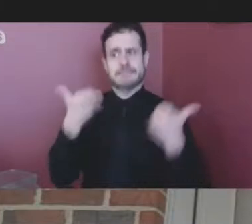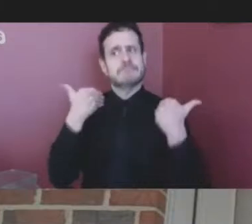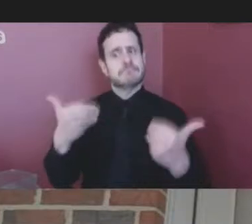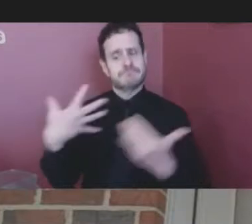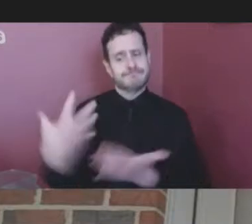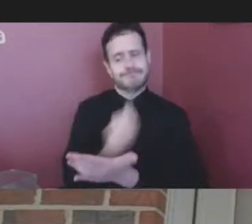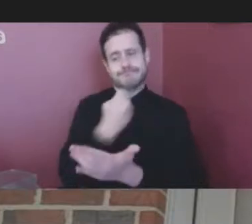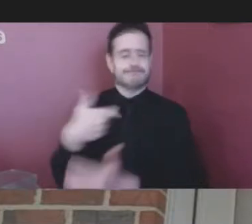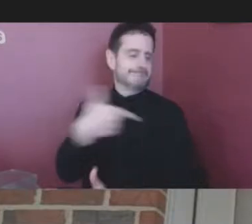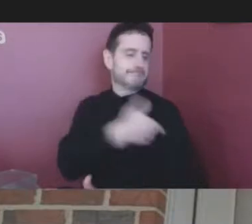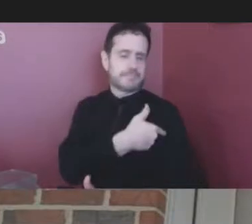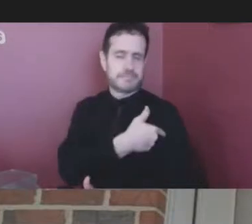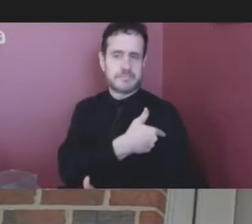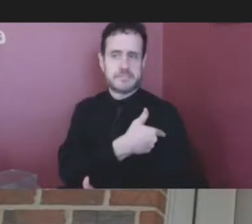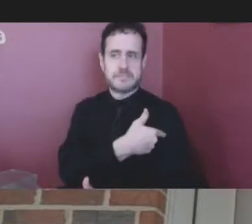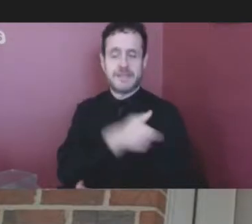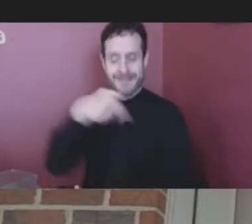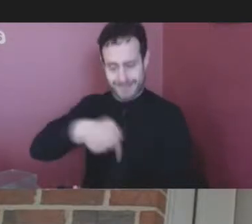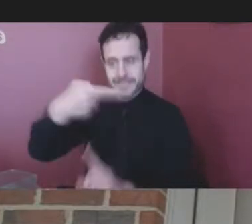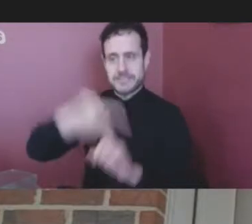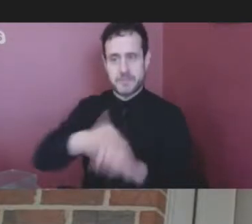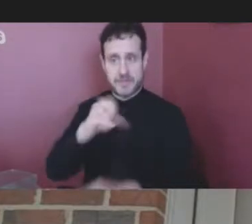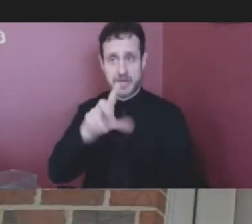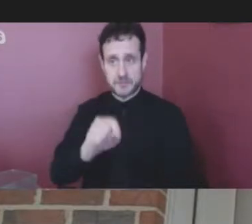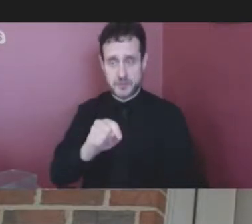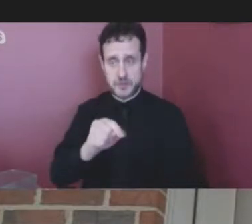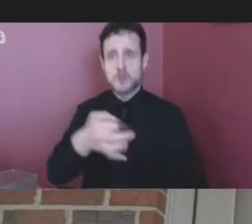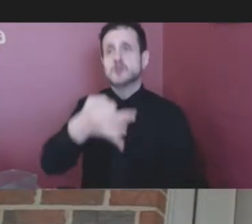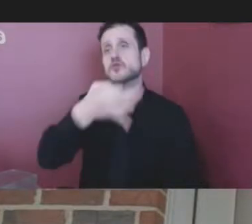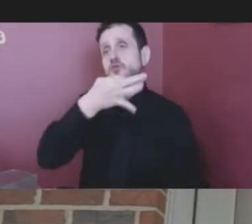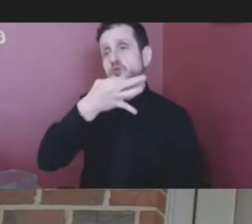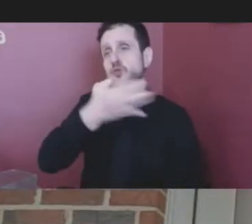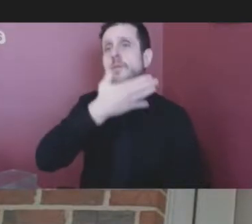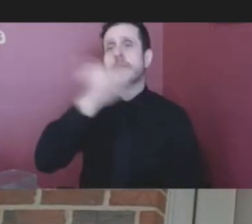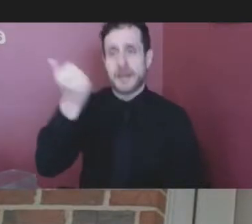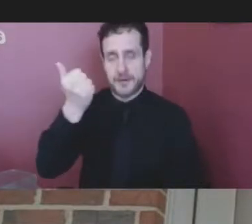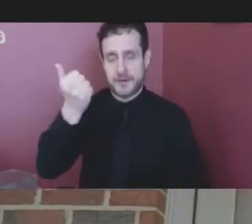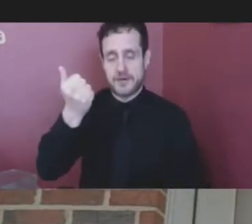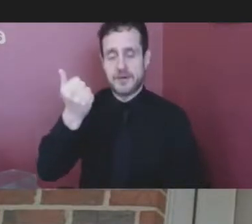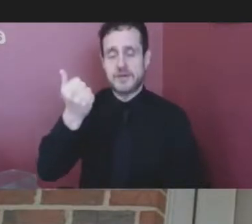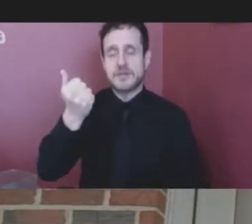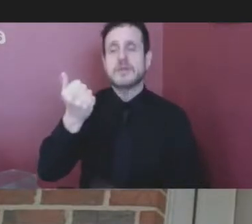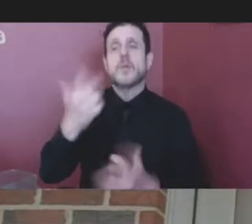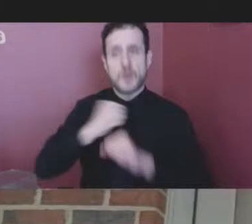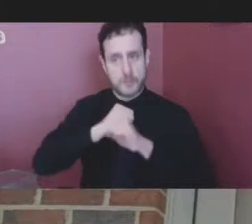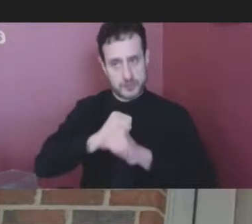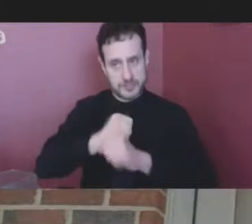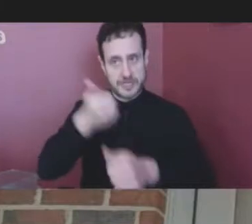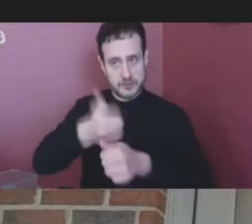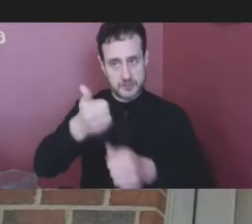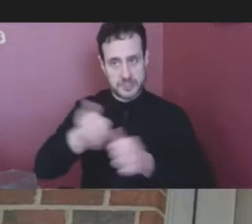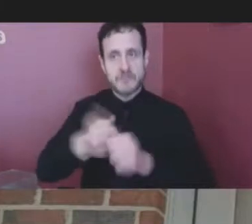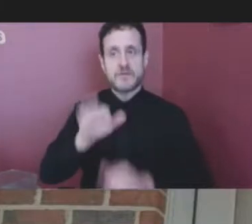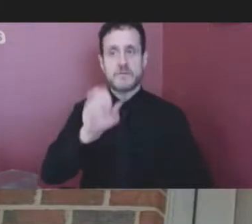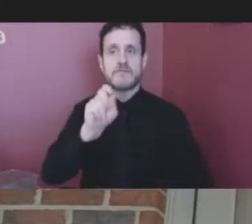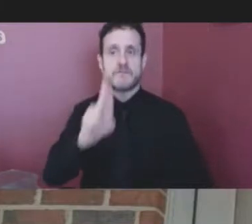new month coming October. The sooner the better. And now the comments in